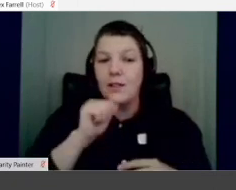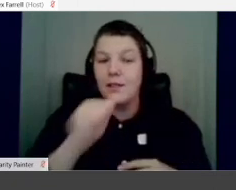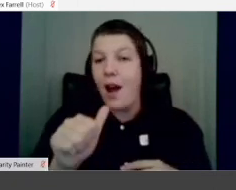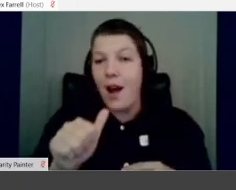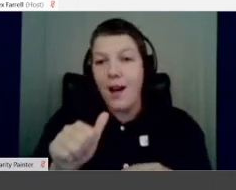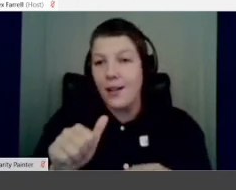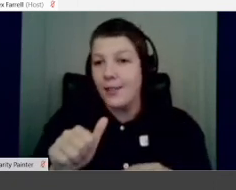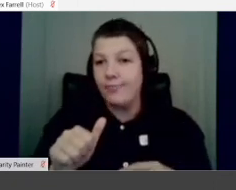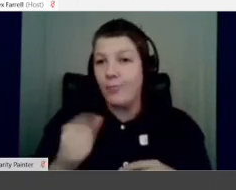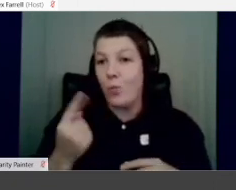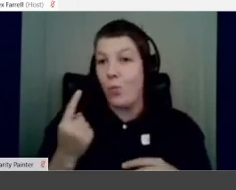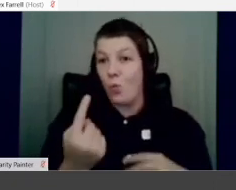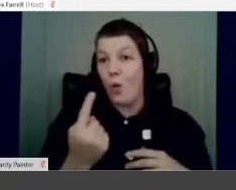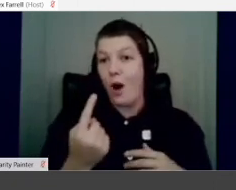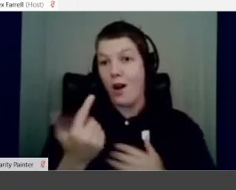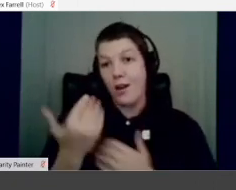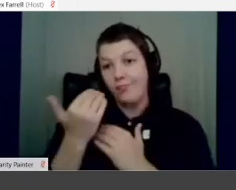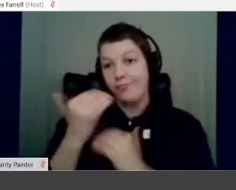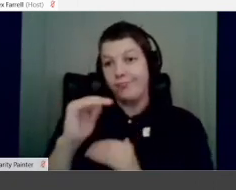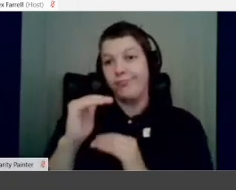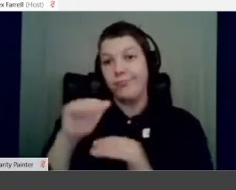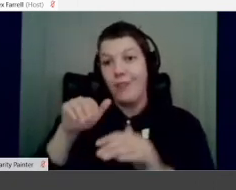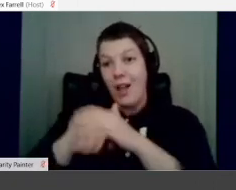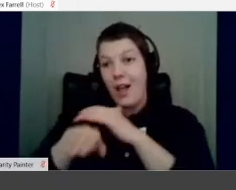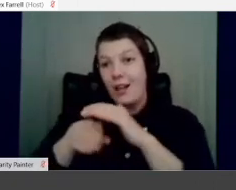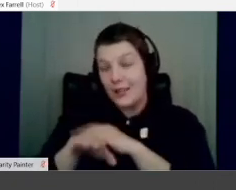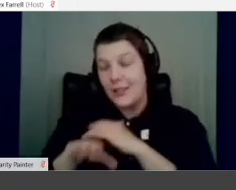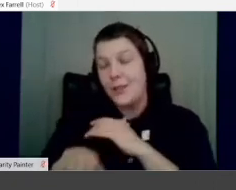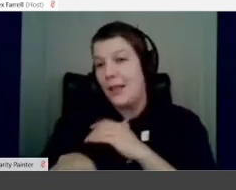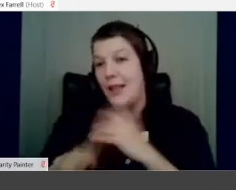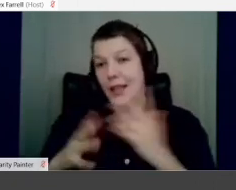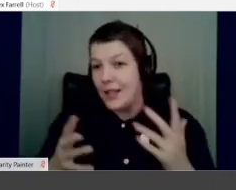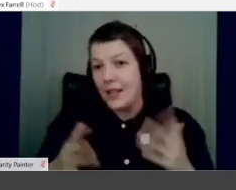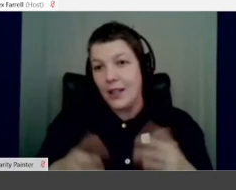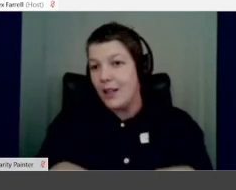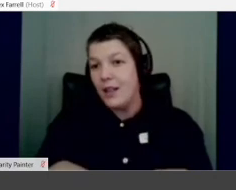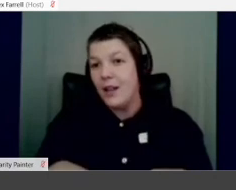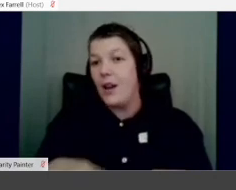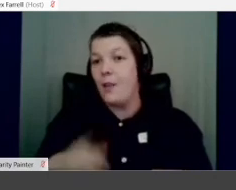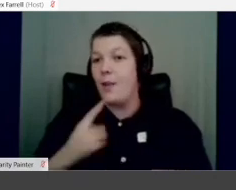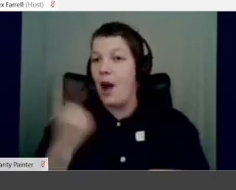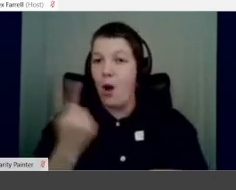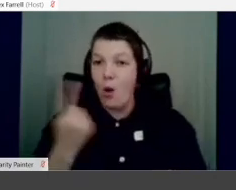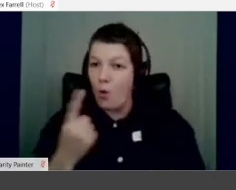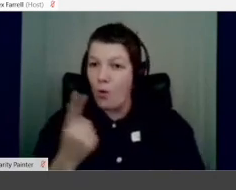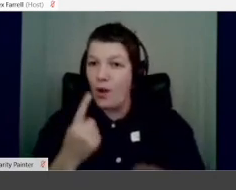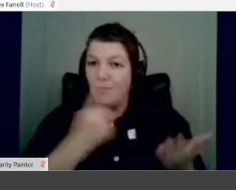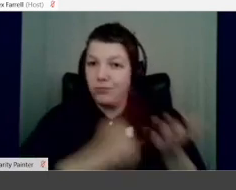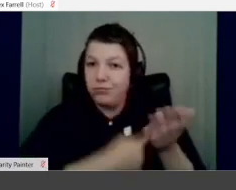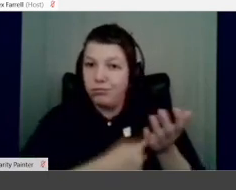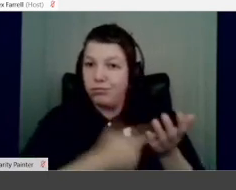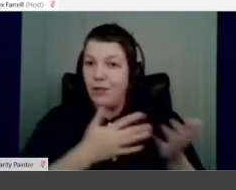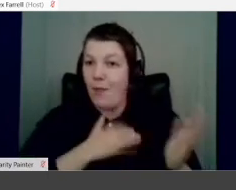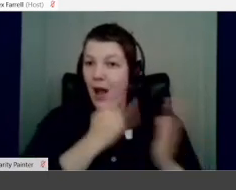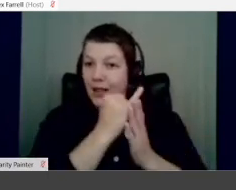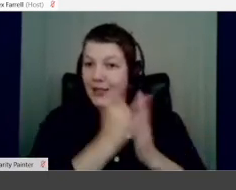thing I'm always harping on my design friends about is, you sit at these computers with massive CPU power and